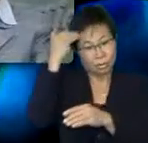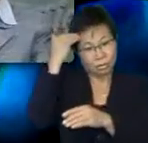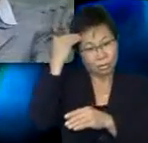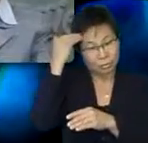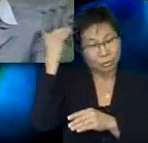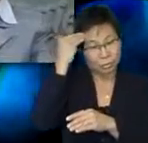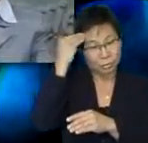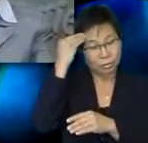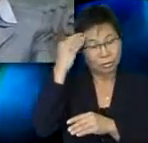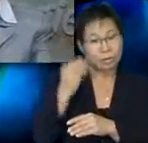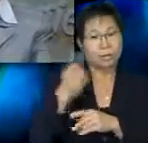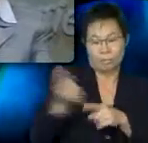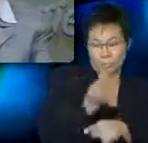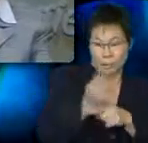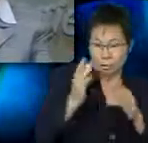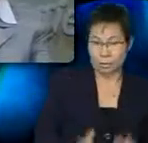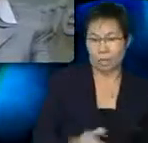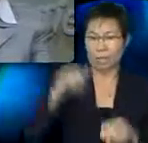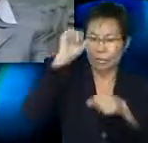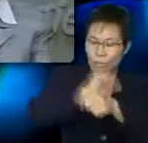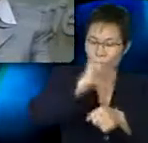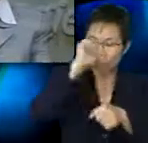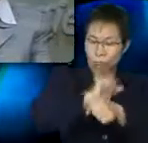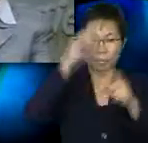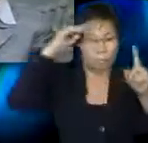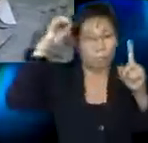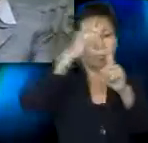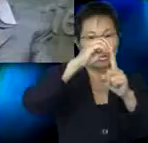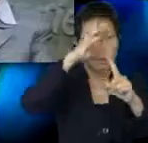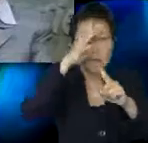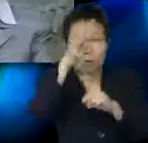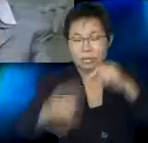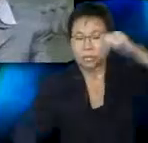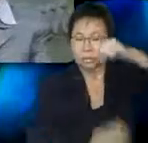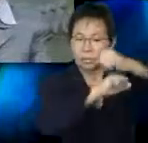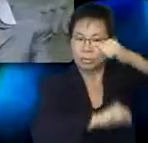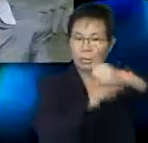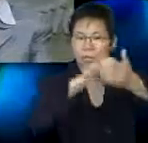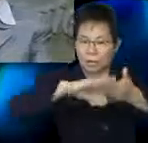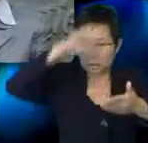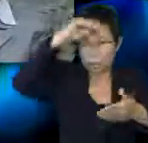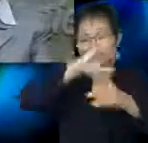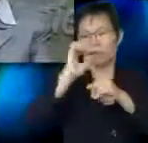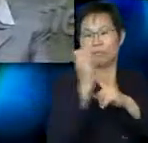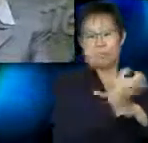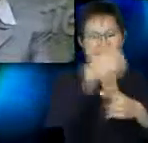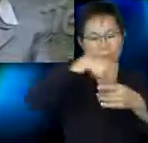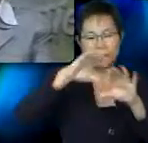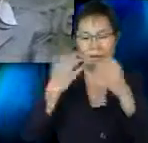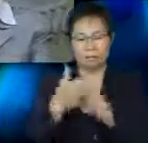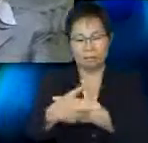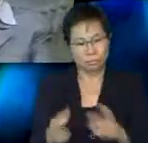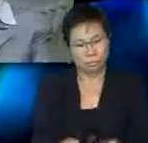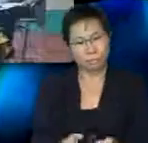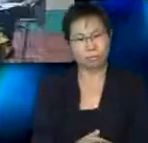knowledgeable practitioners who work purposefully toward creating a supportive learning environment in the